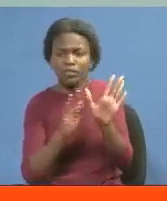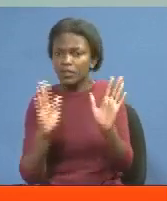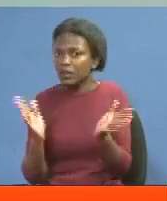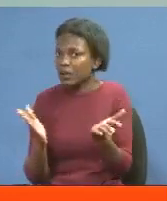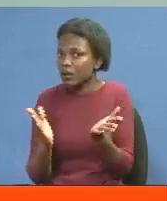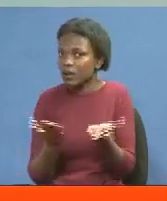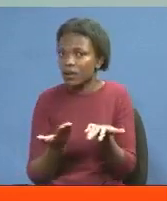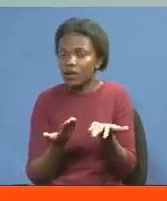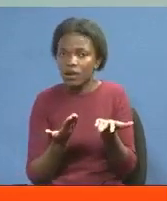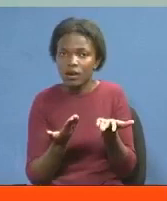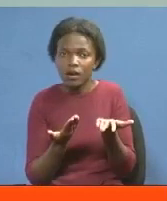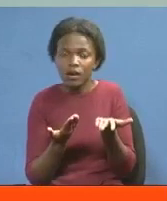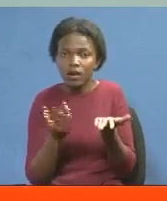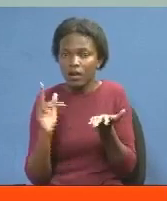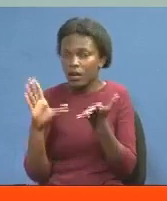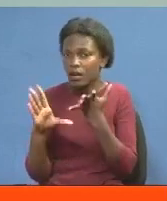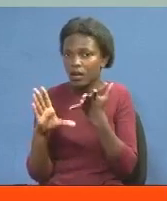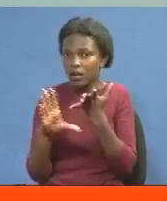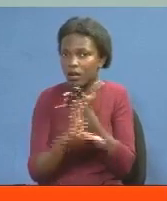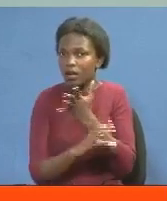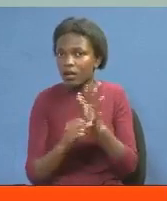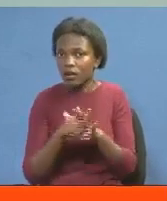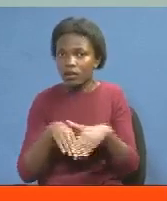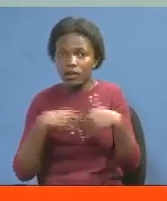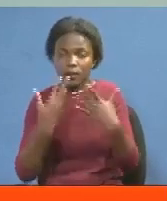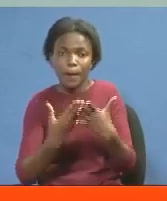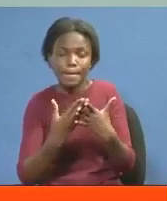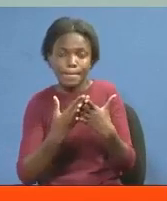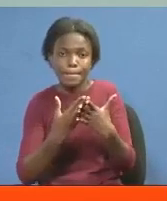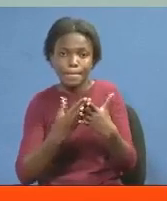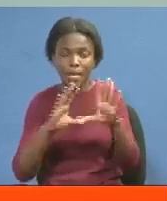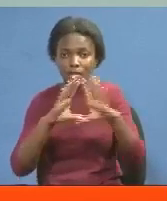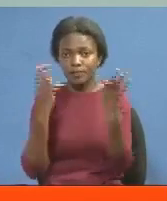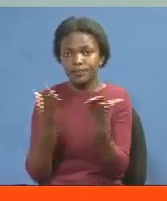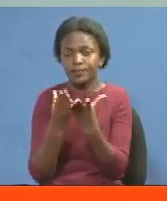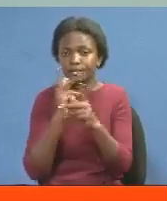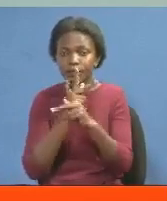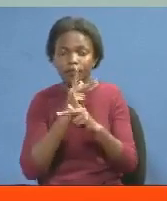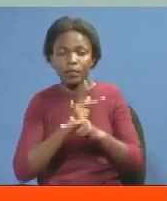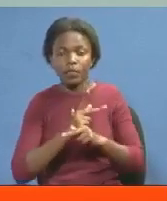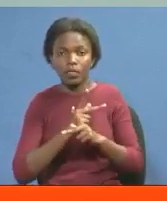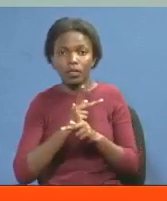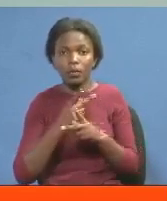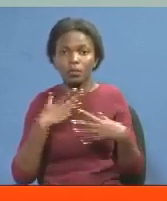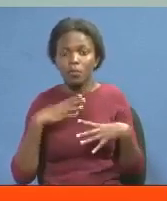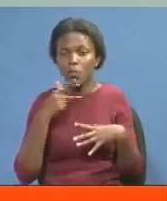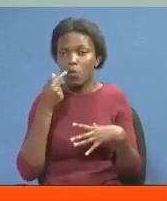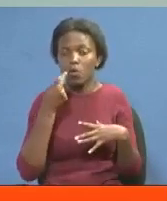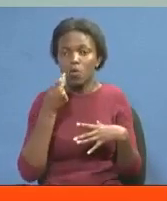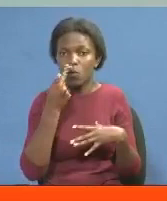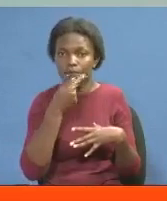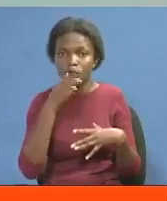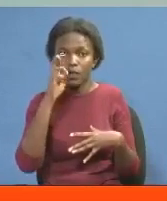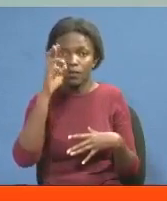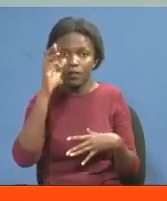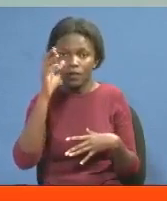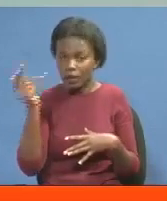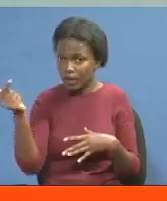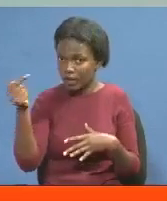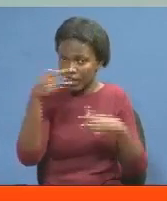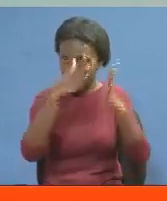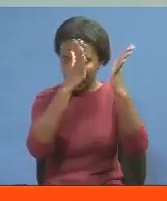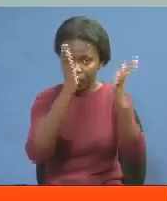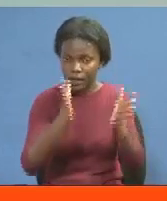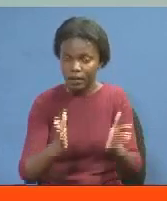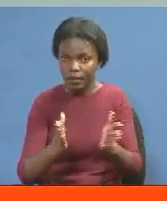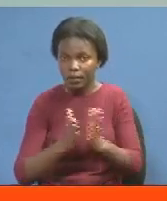be, where a country offering international protection to people who are refugees now, and how